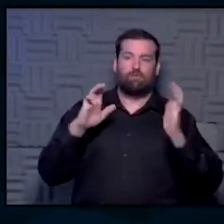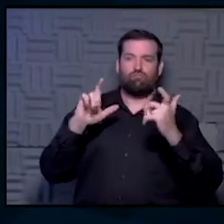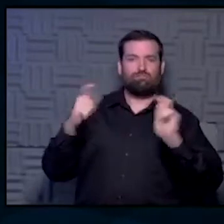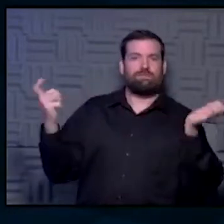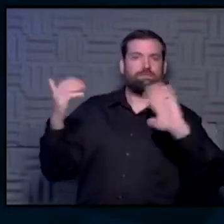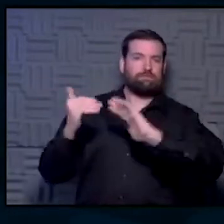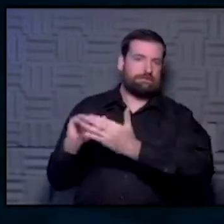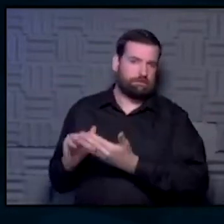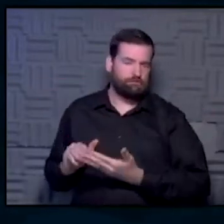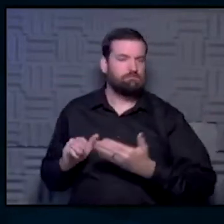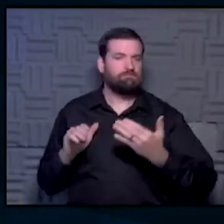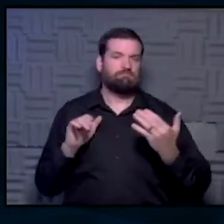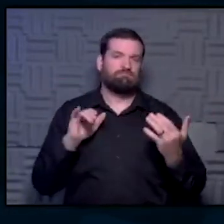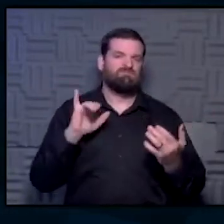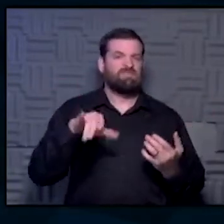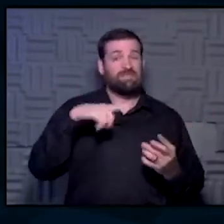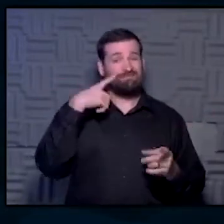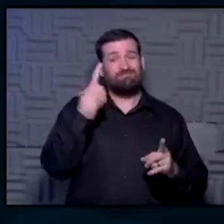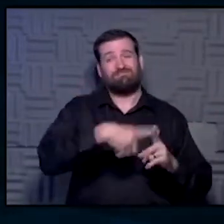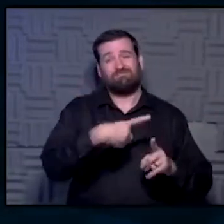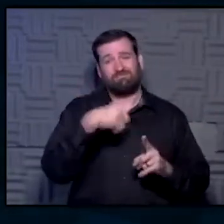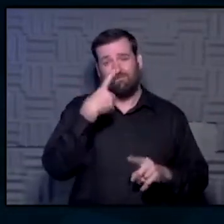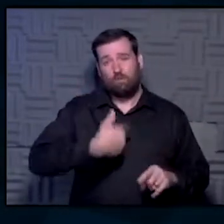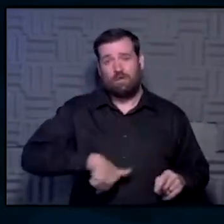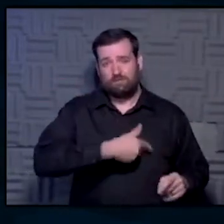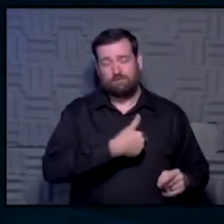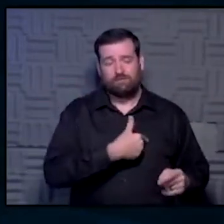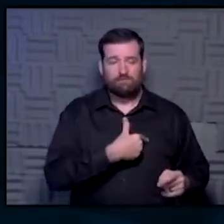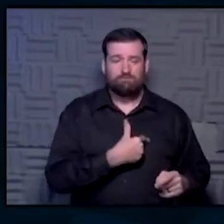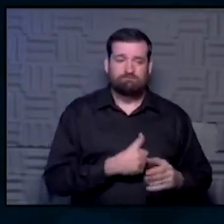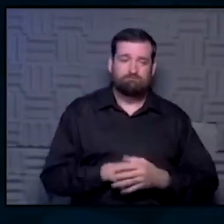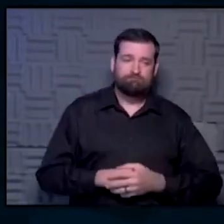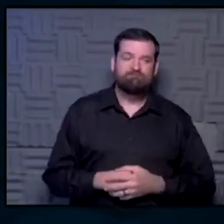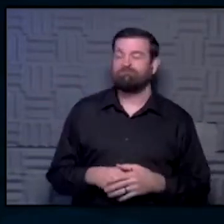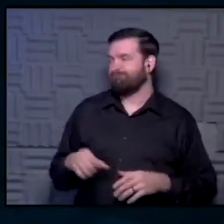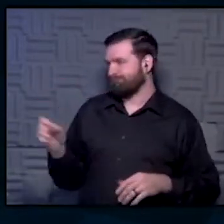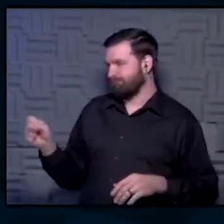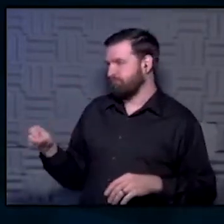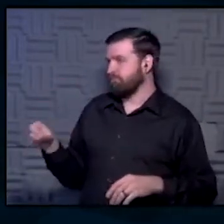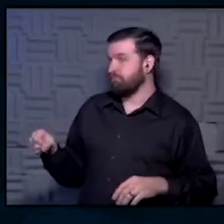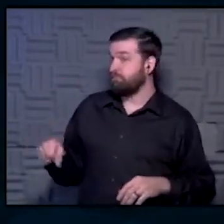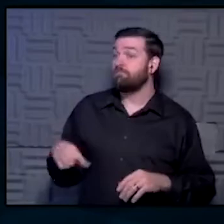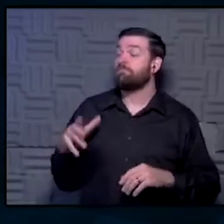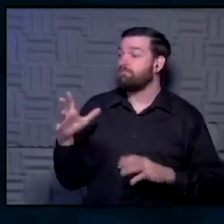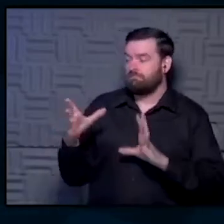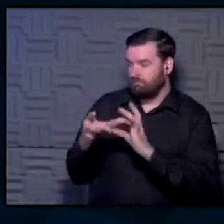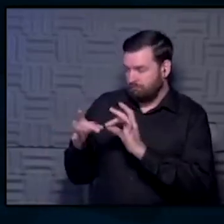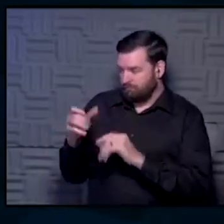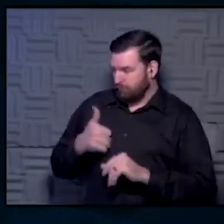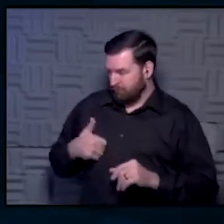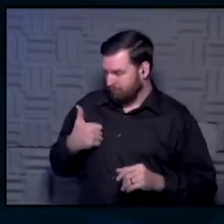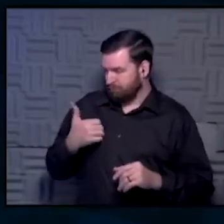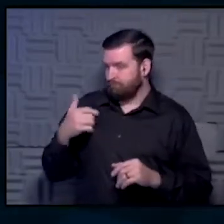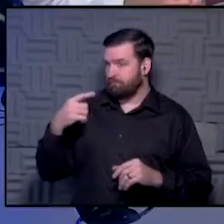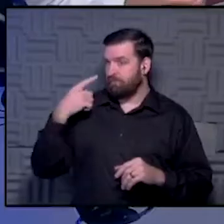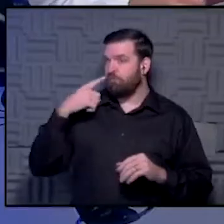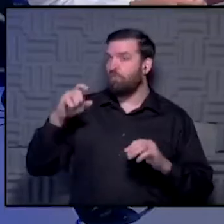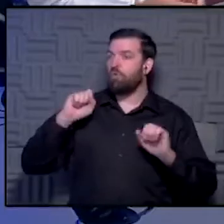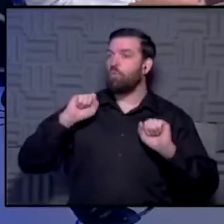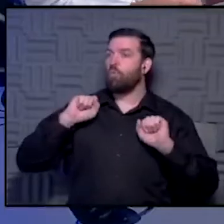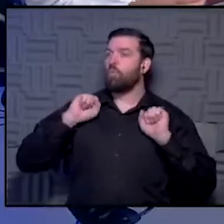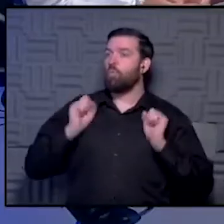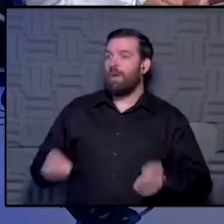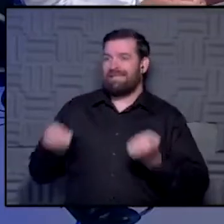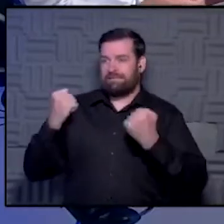I think that kind of is a blessing for us at times for some of these activities. And I would like to say, sorry, and that is for weights, but if you are